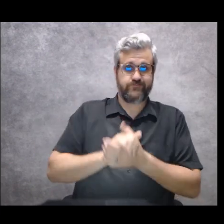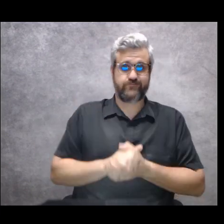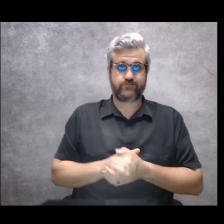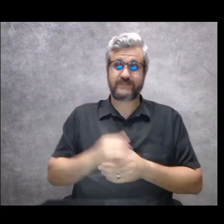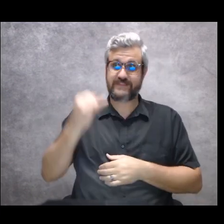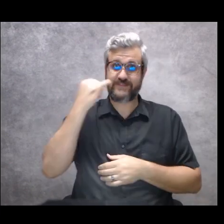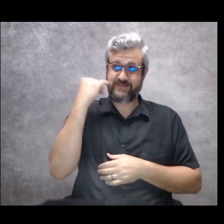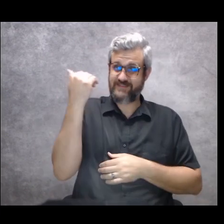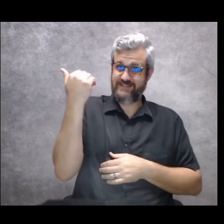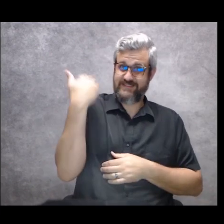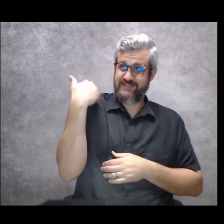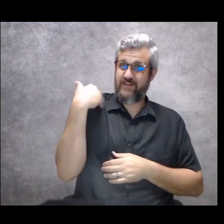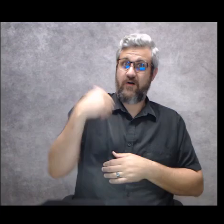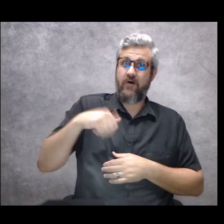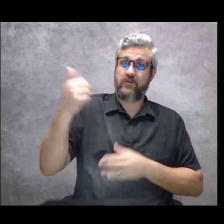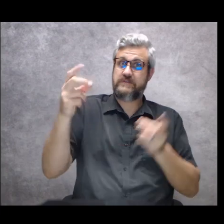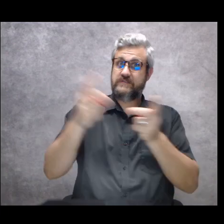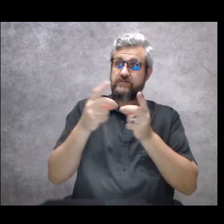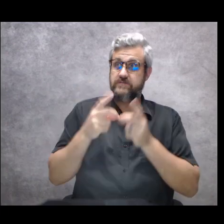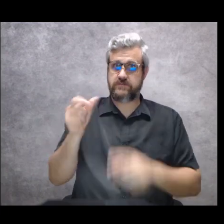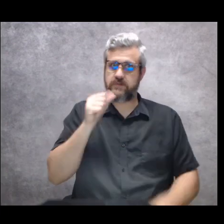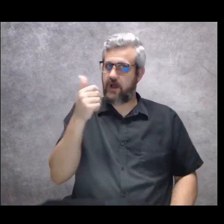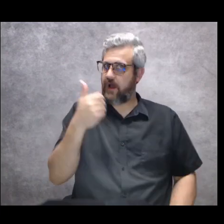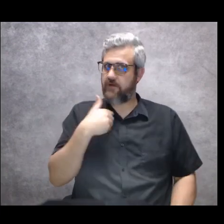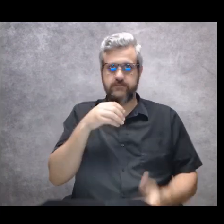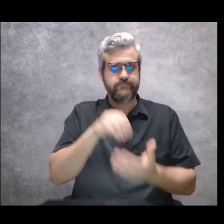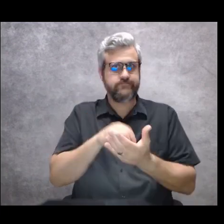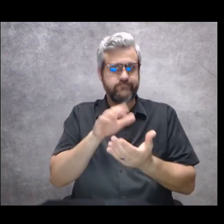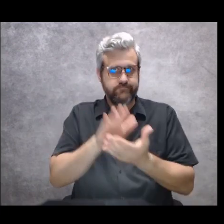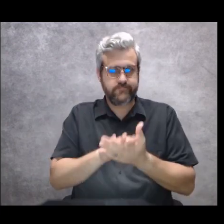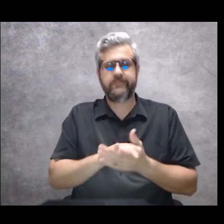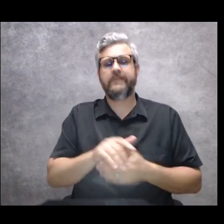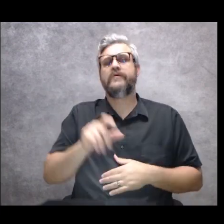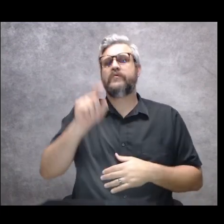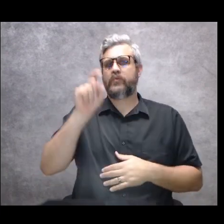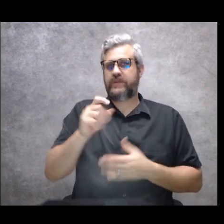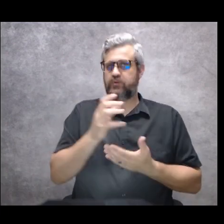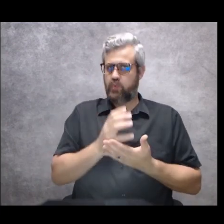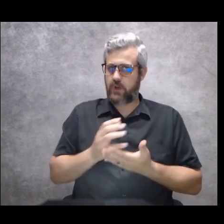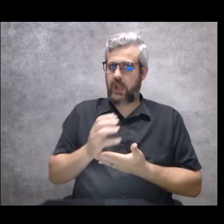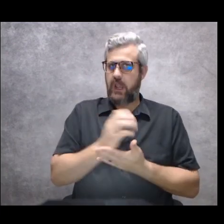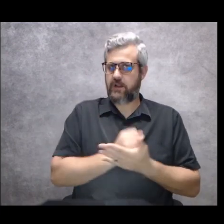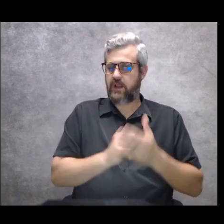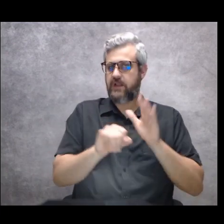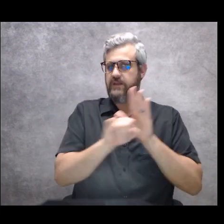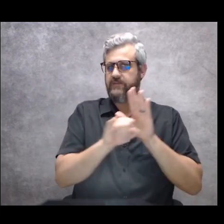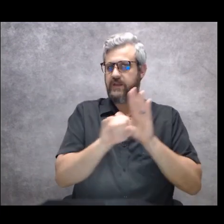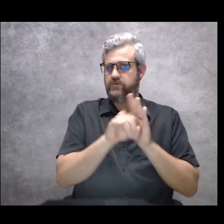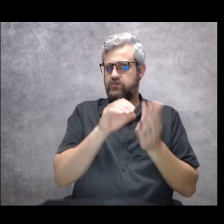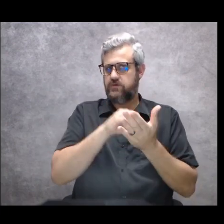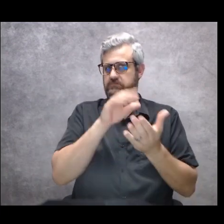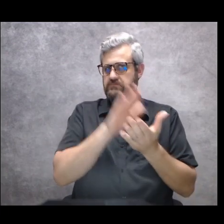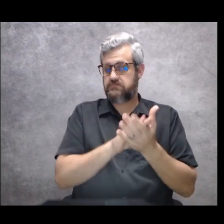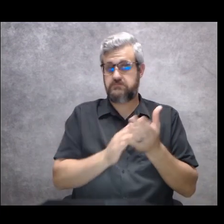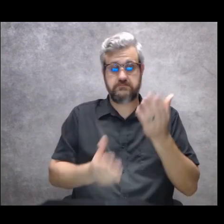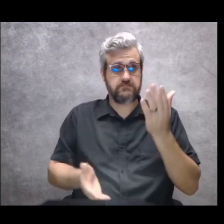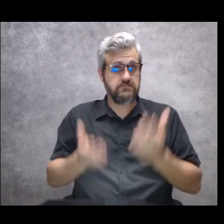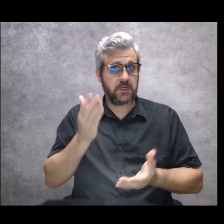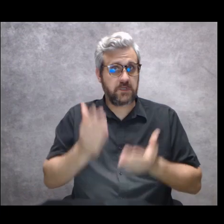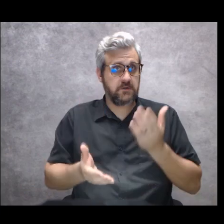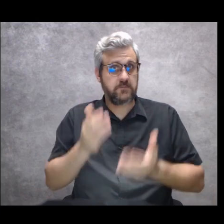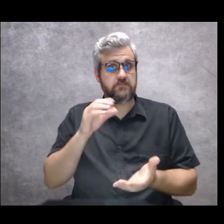the previous district does not have the documentation, begin to collect identification documentation. This may